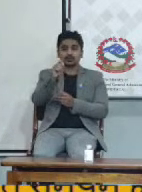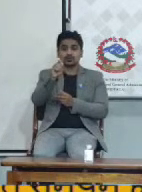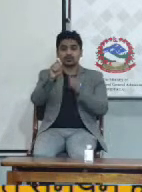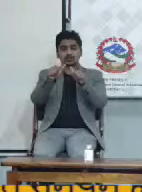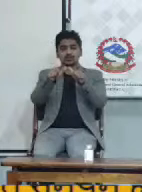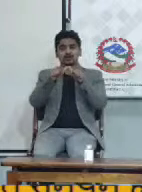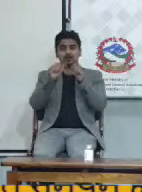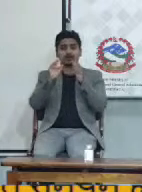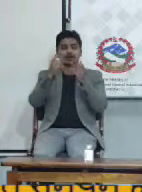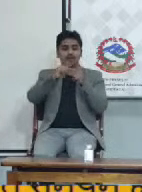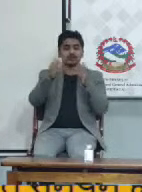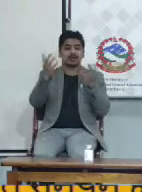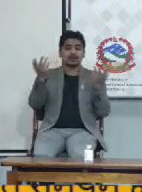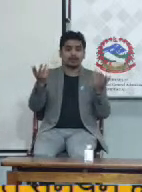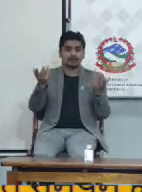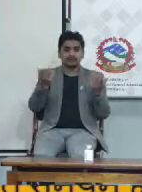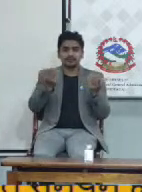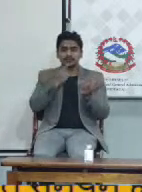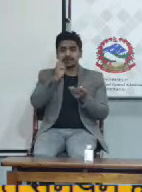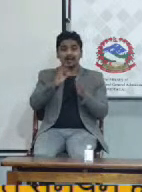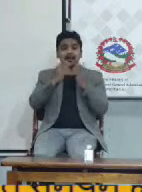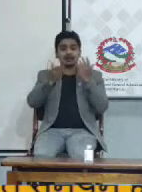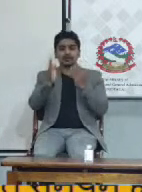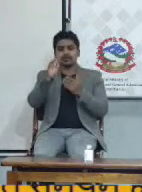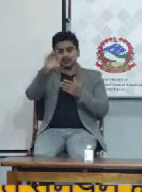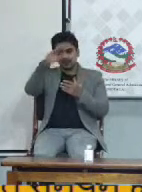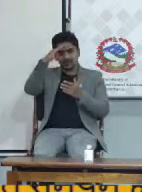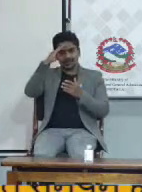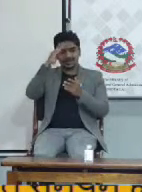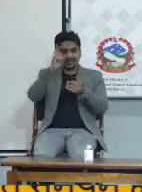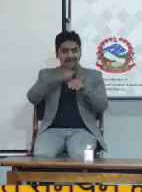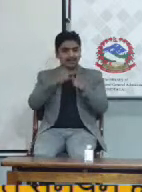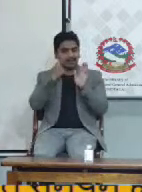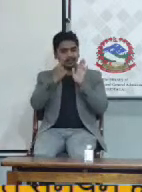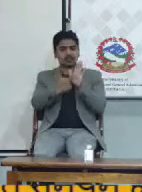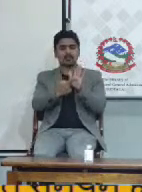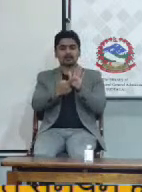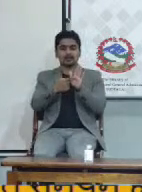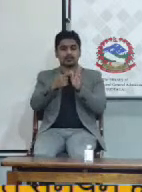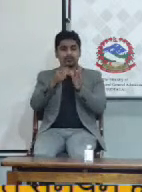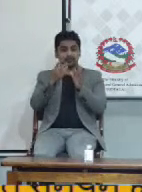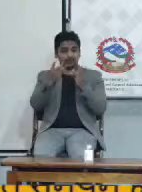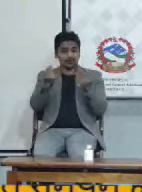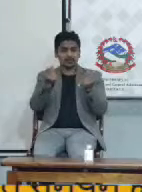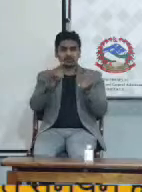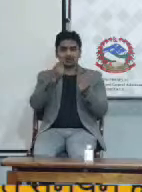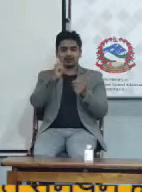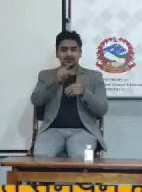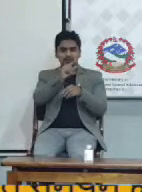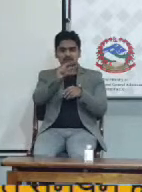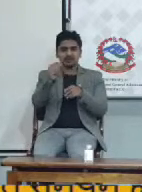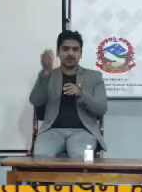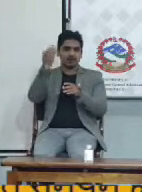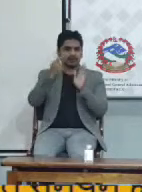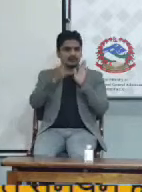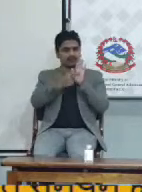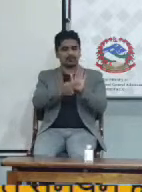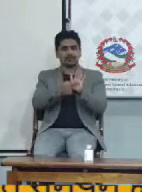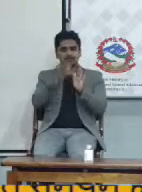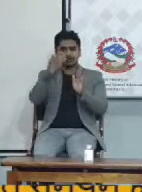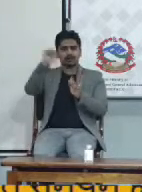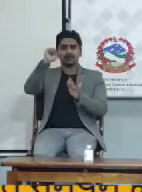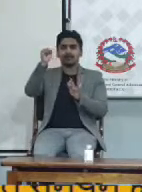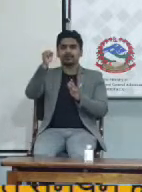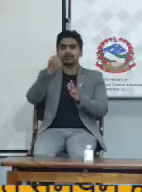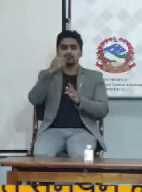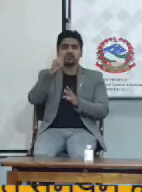time, then yes, we already saw that. Then we could government could say that, but they didn't share the information on that in a